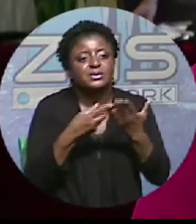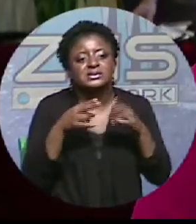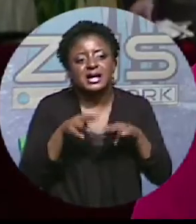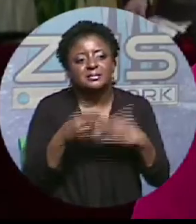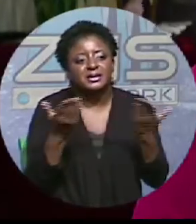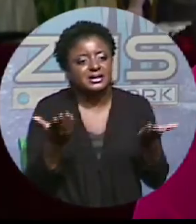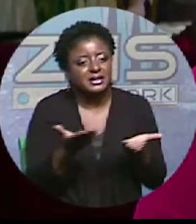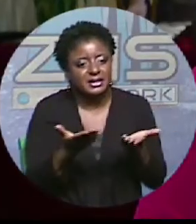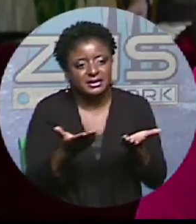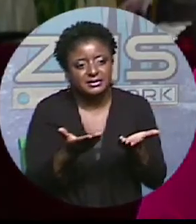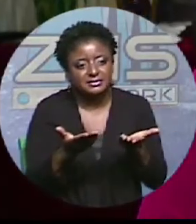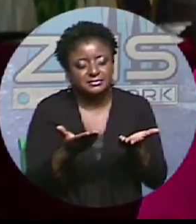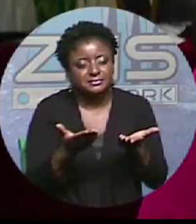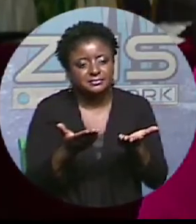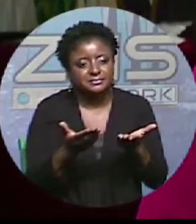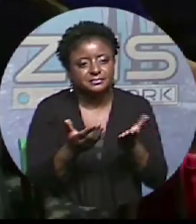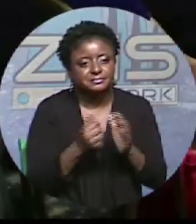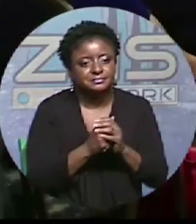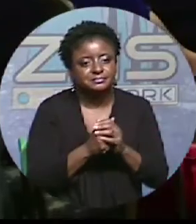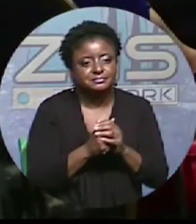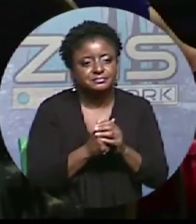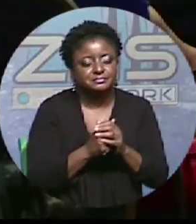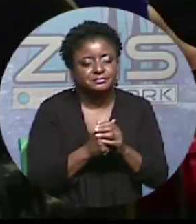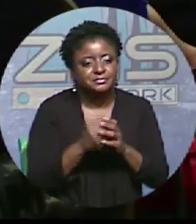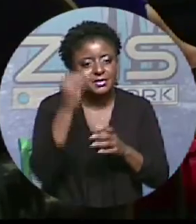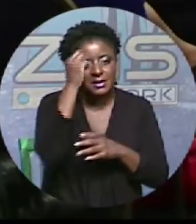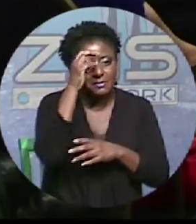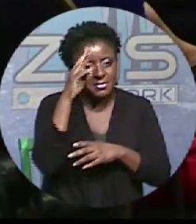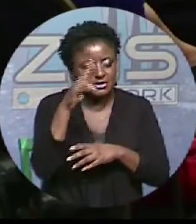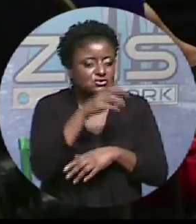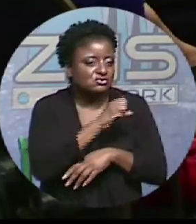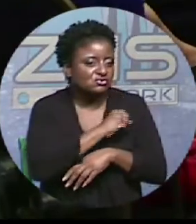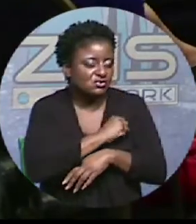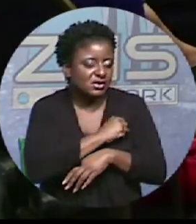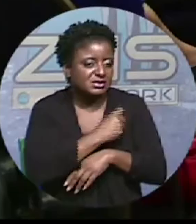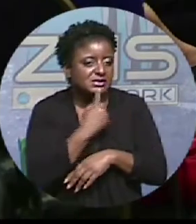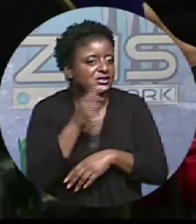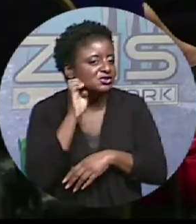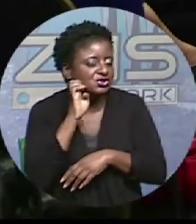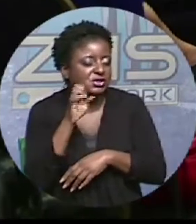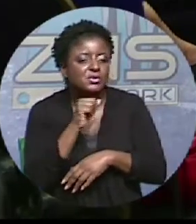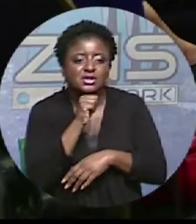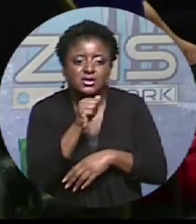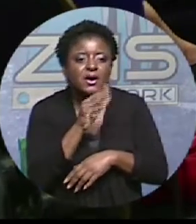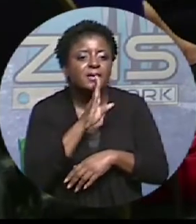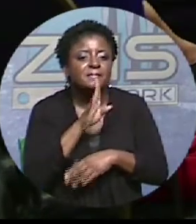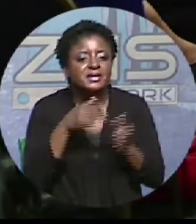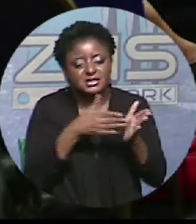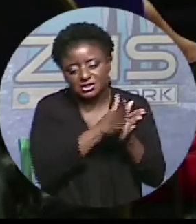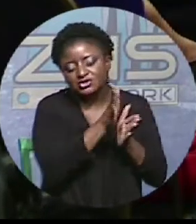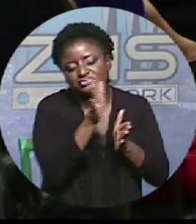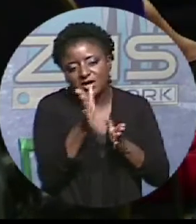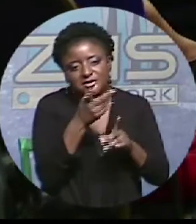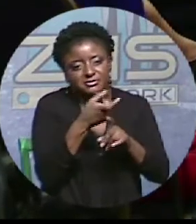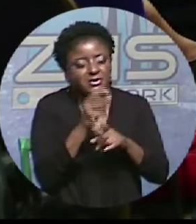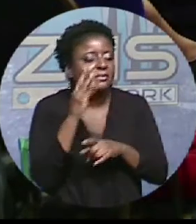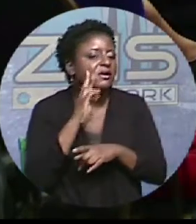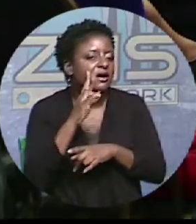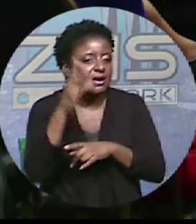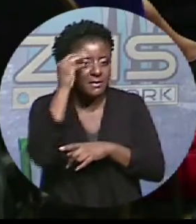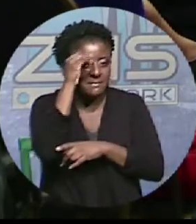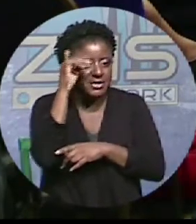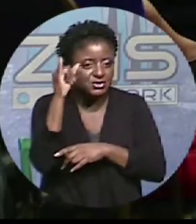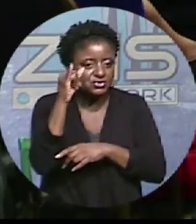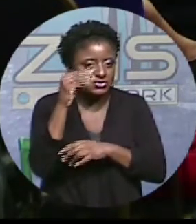here on the ground in the Bahamas. Minister Strachan further states that she will not be distracted from her ministry's mandate of promoting the